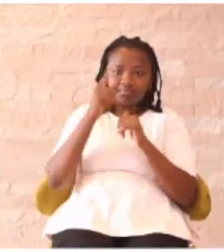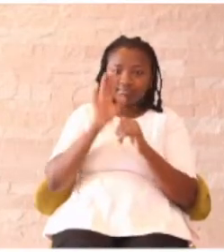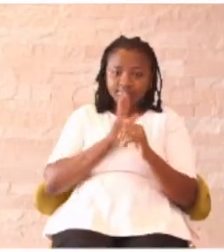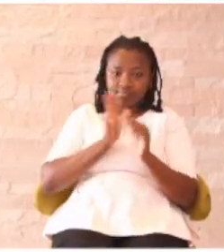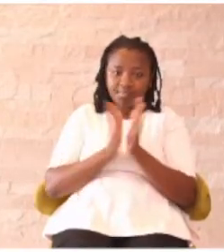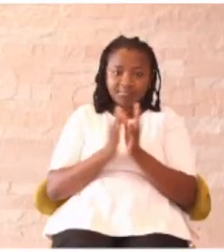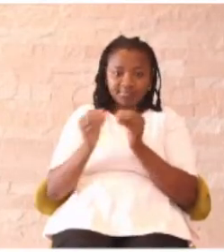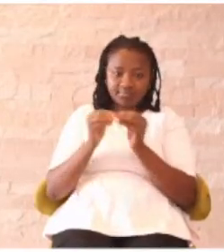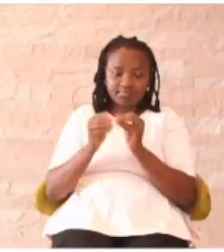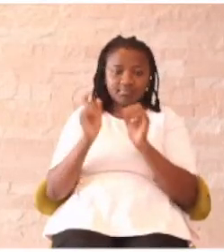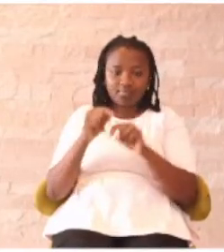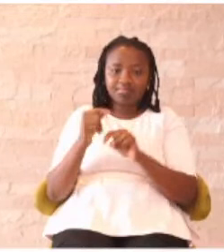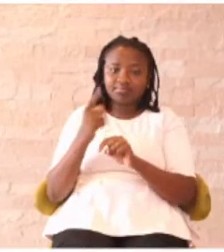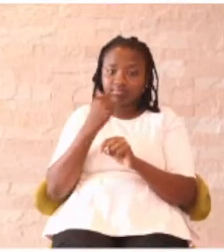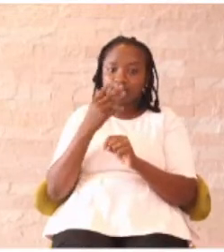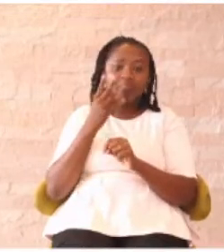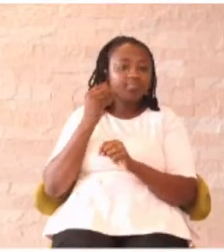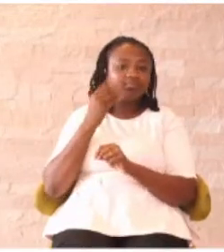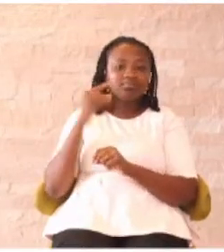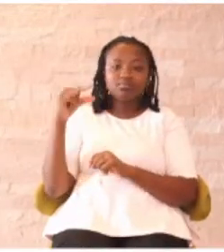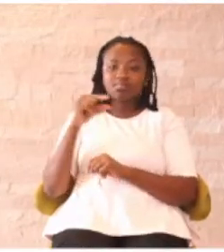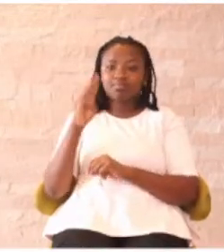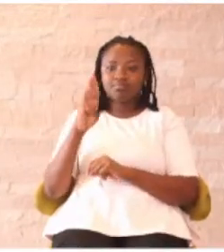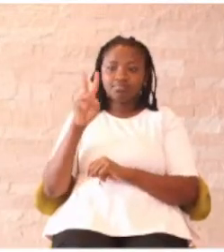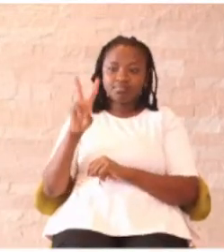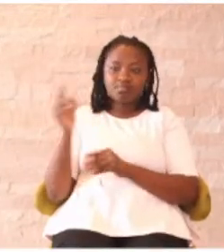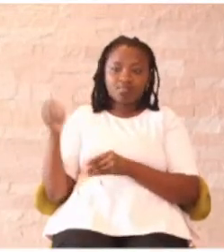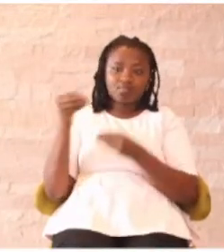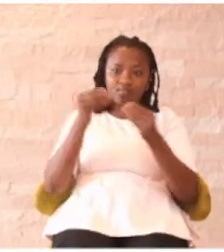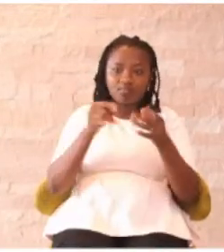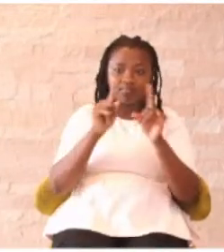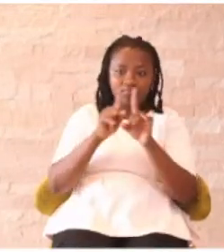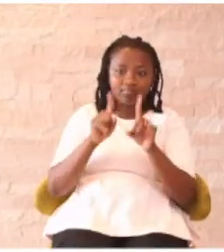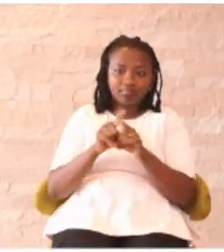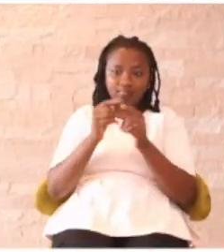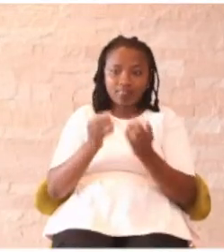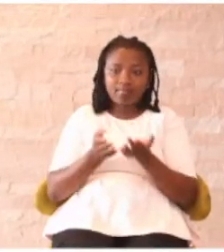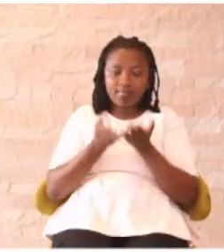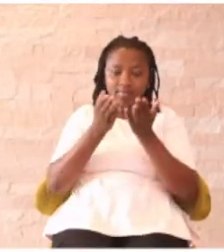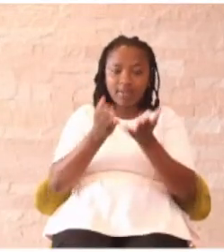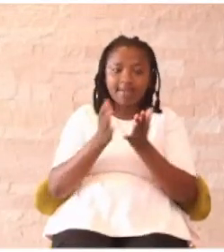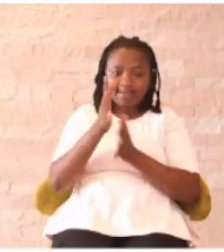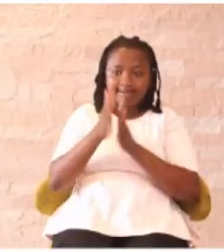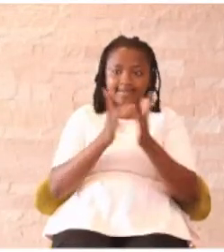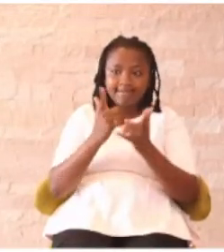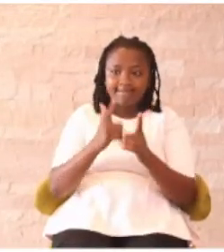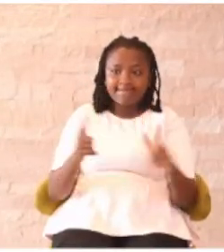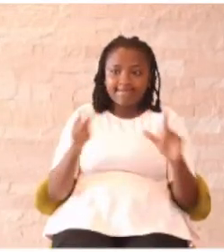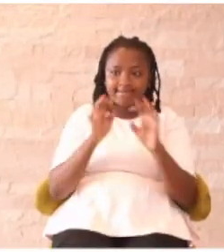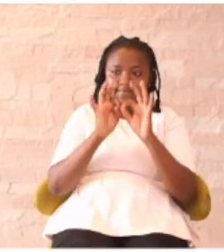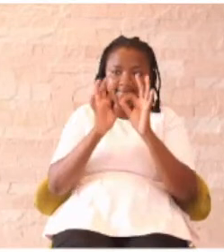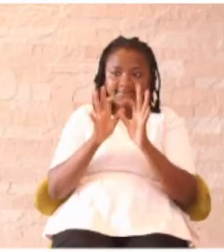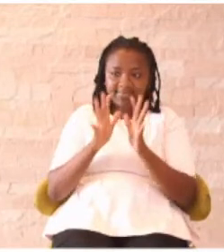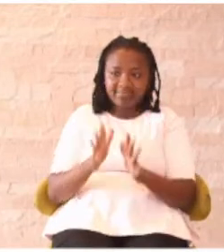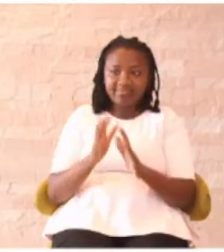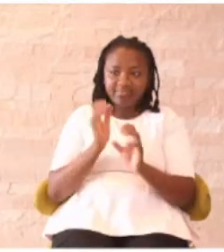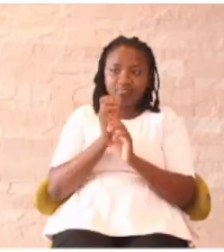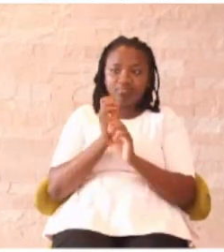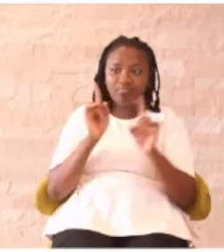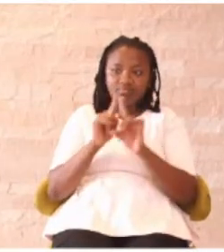disabilities, availed sign language translators, and considered